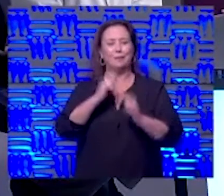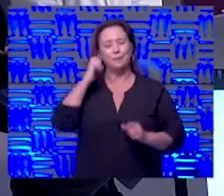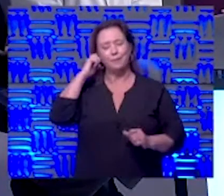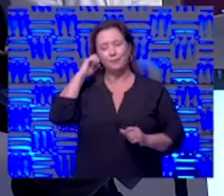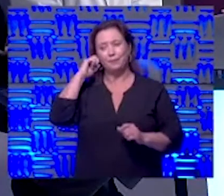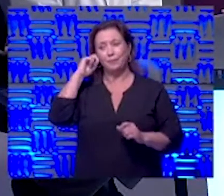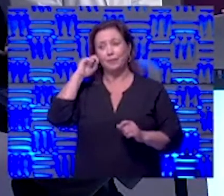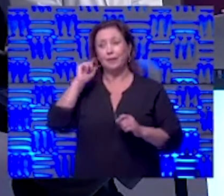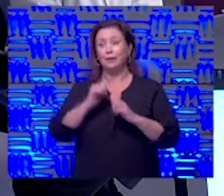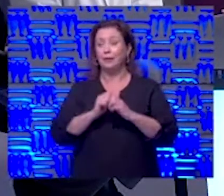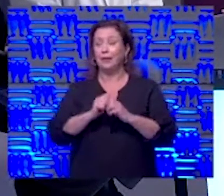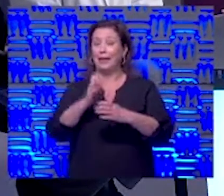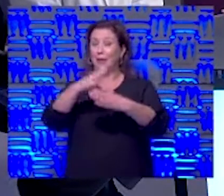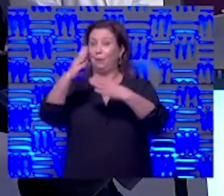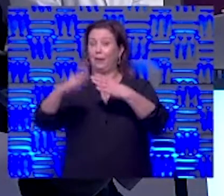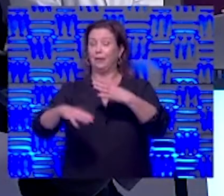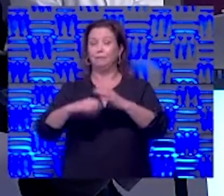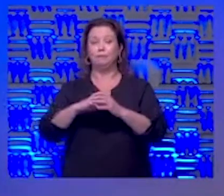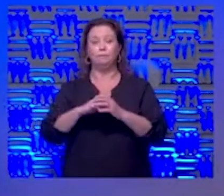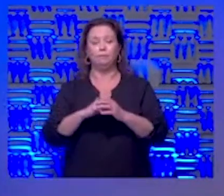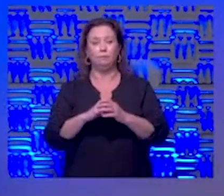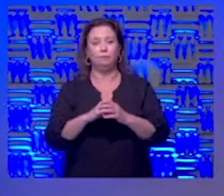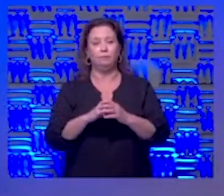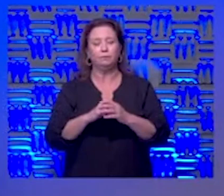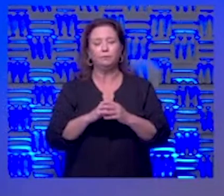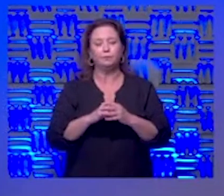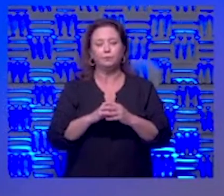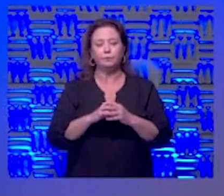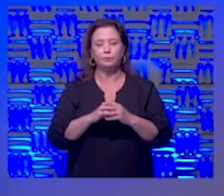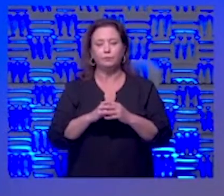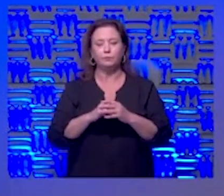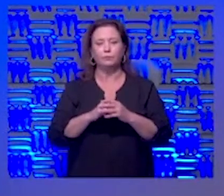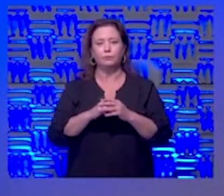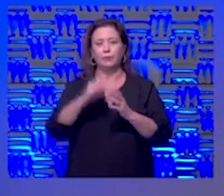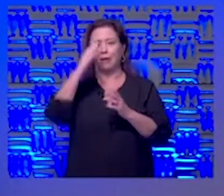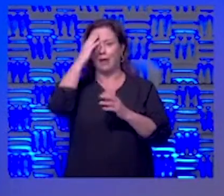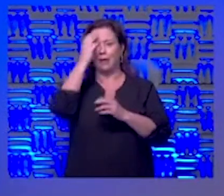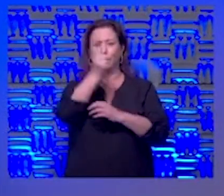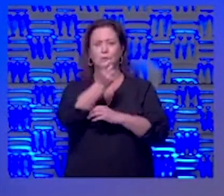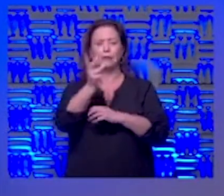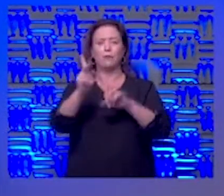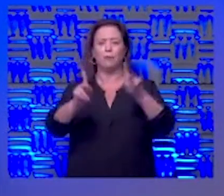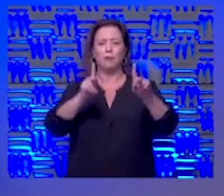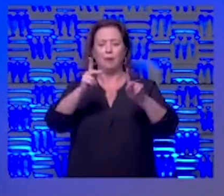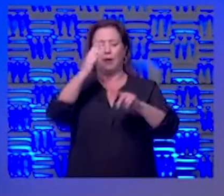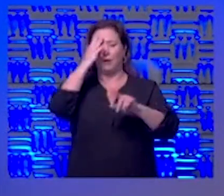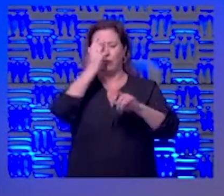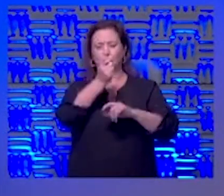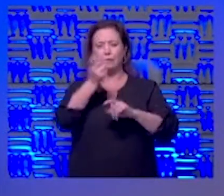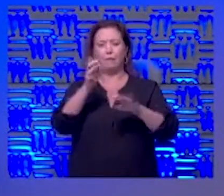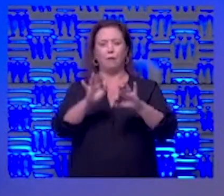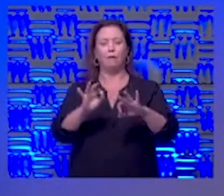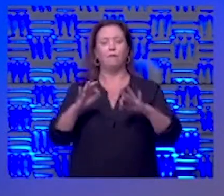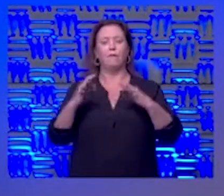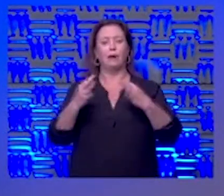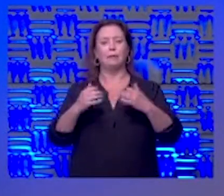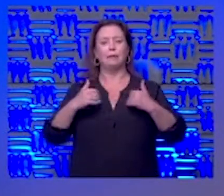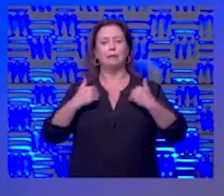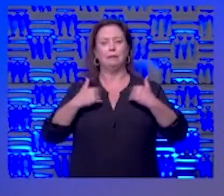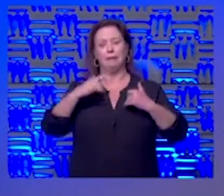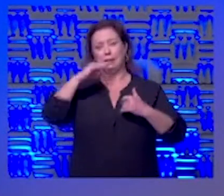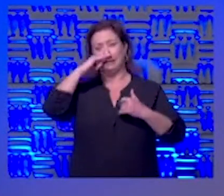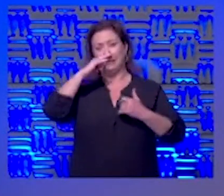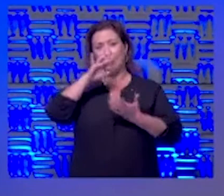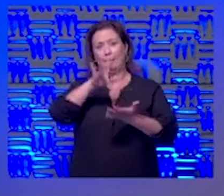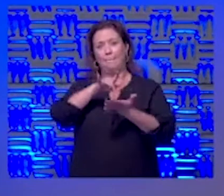How do you want to send us off into the weekend? Yeah, I know several people, I know several families with young